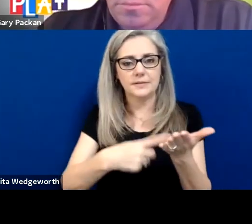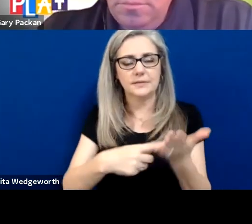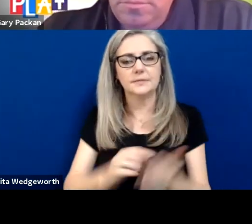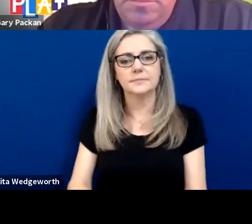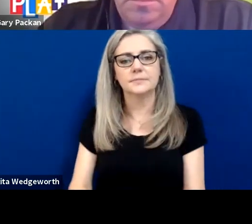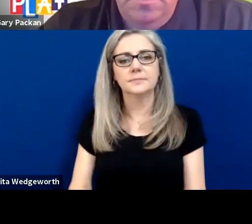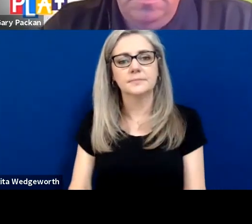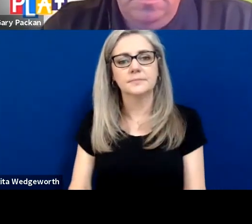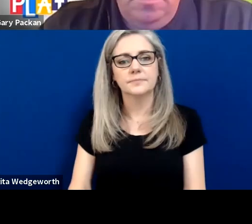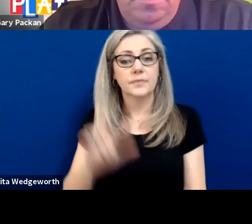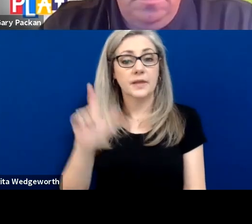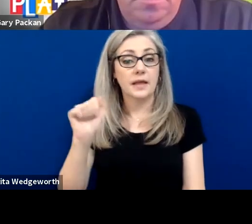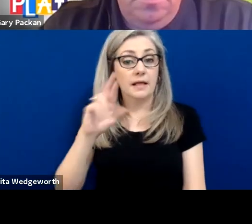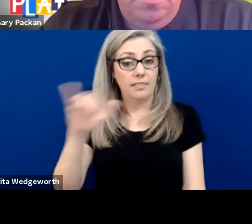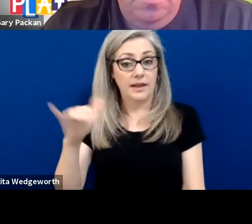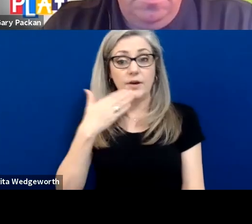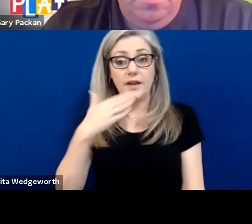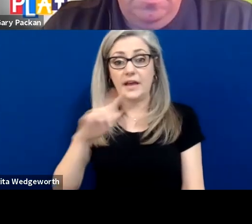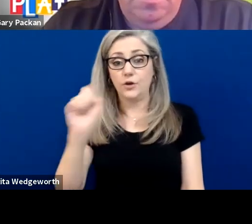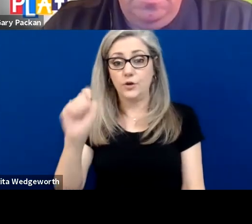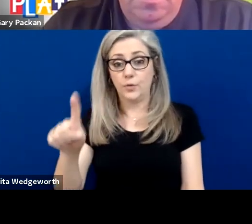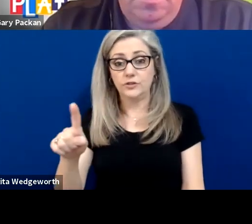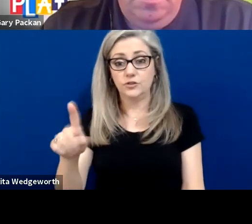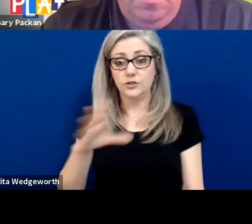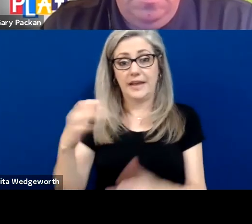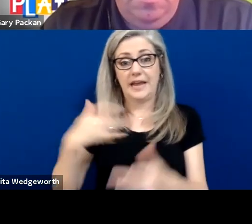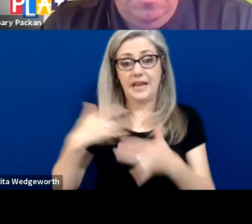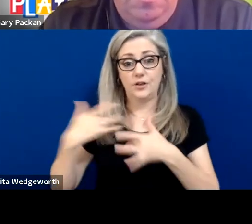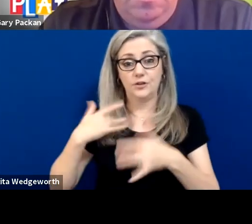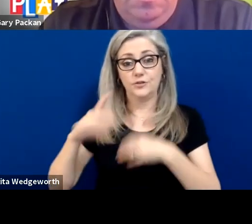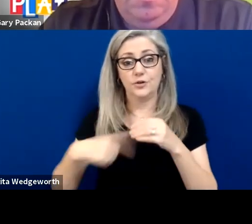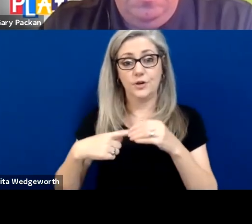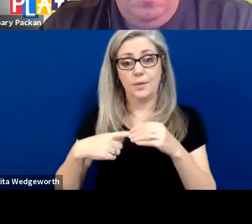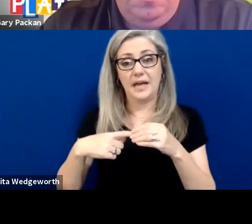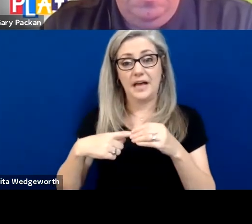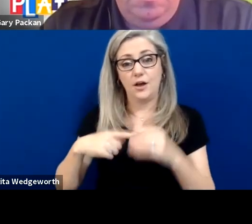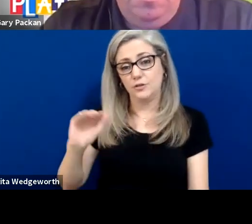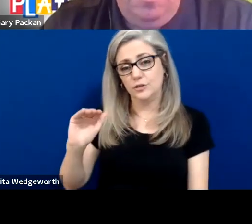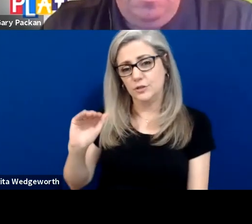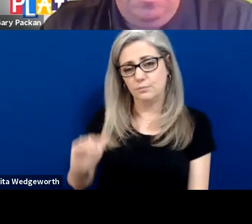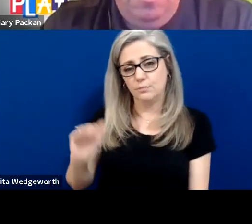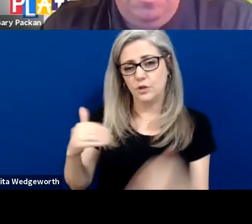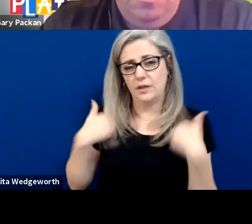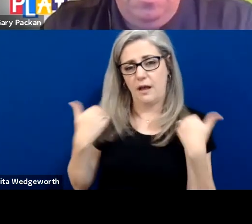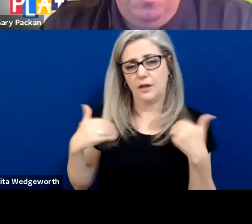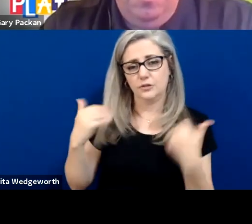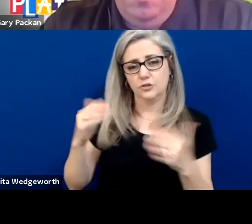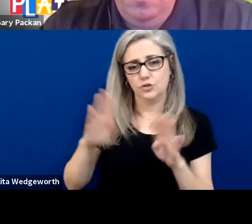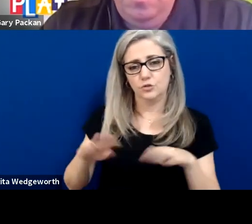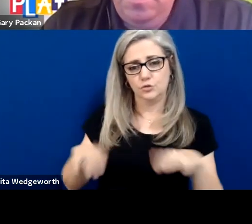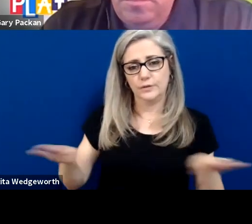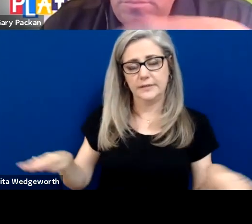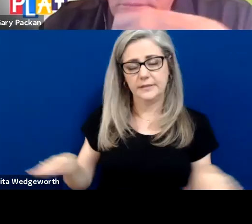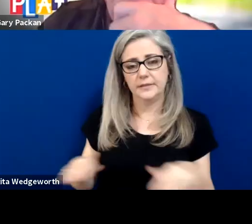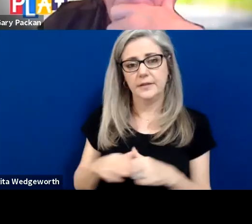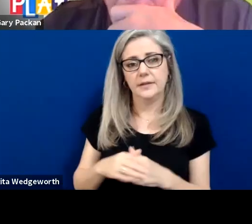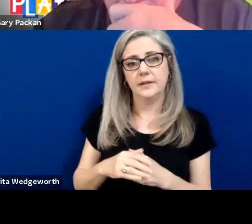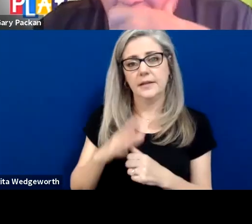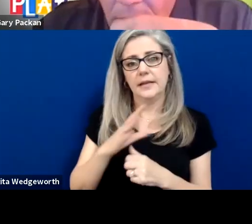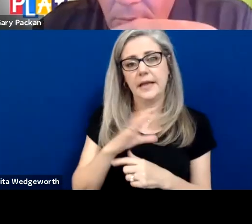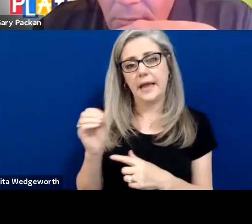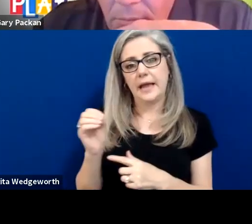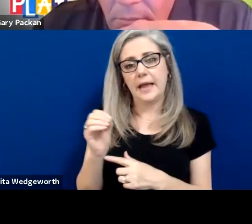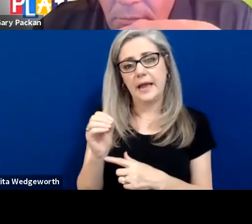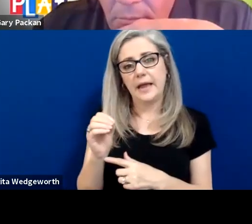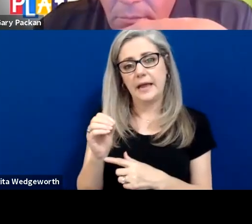And Larry had a good question and concern about small children and really